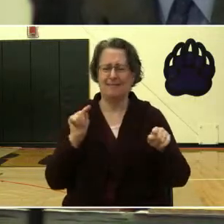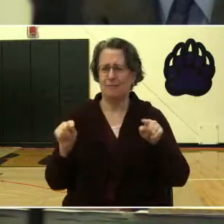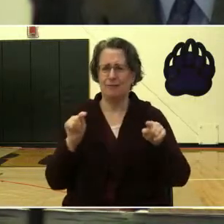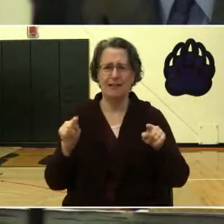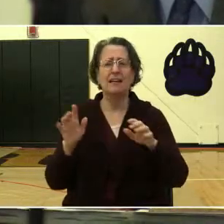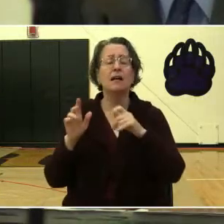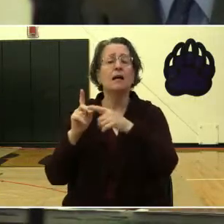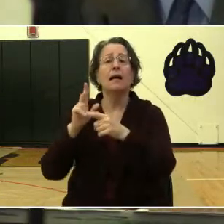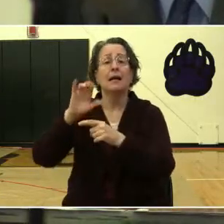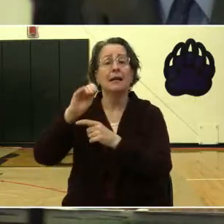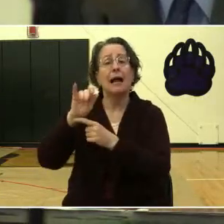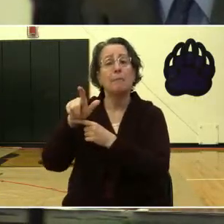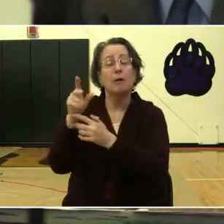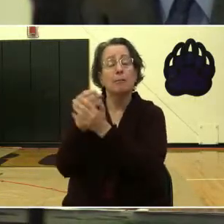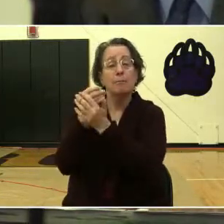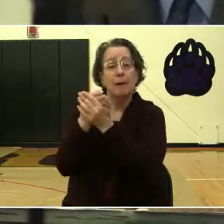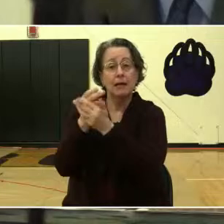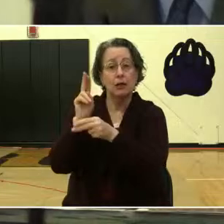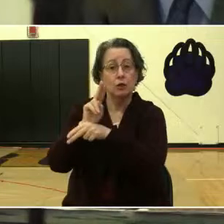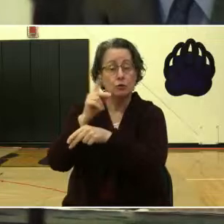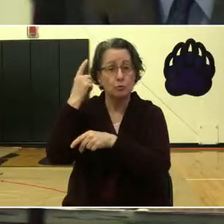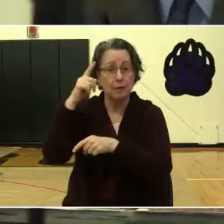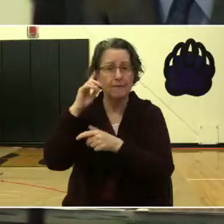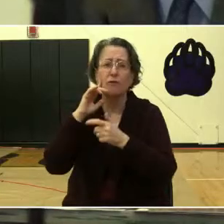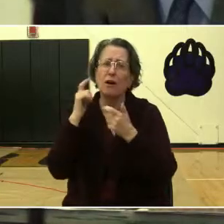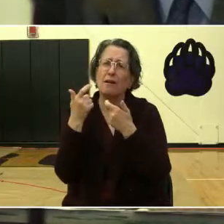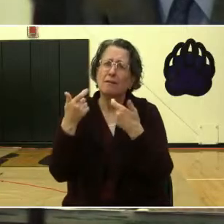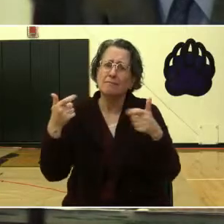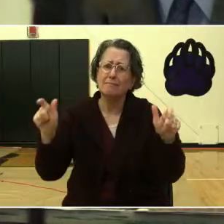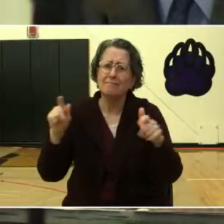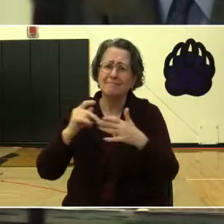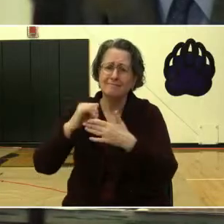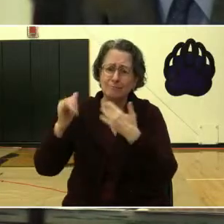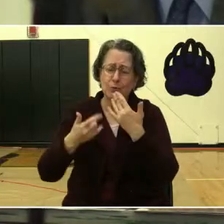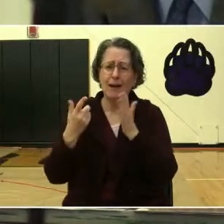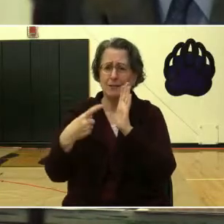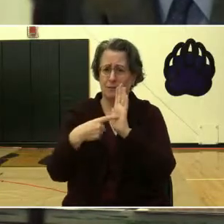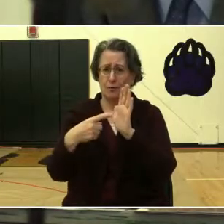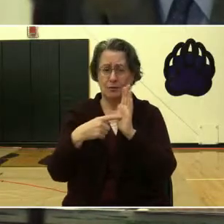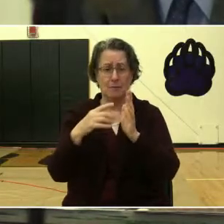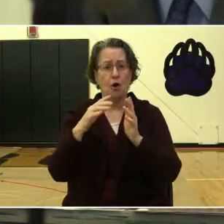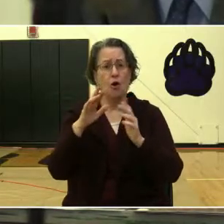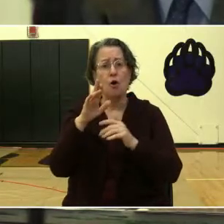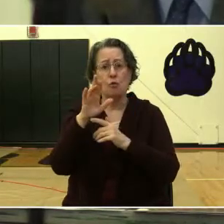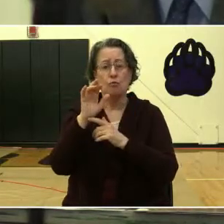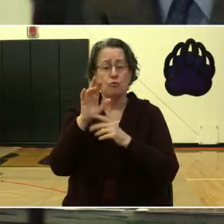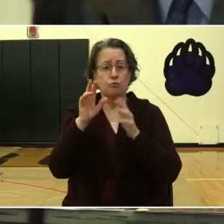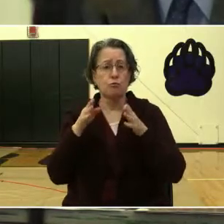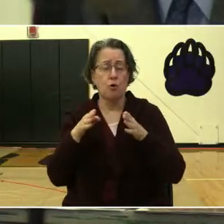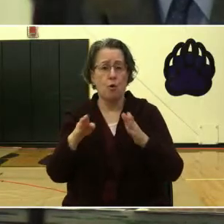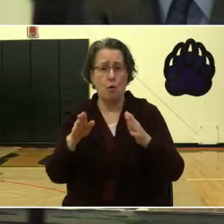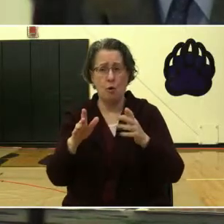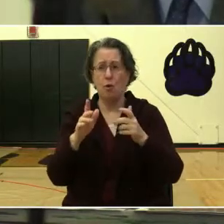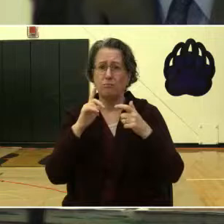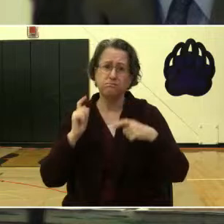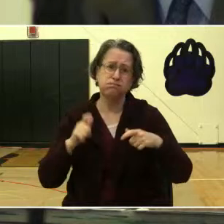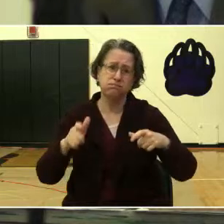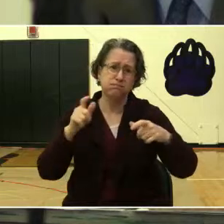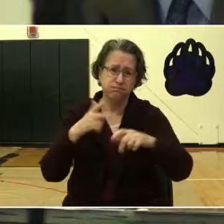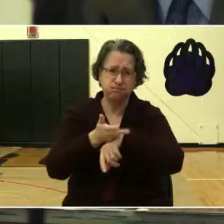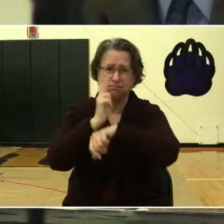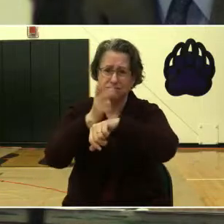scale rep pavings on roads that need to be done um at least that's my understanding um but I think your Point's well